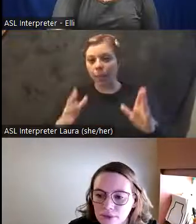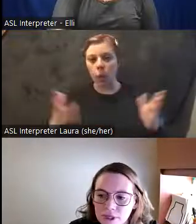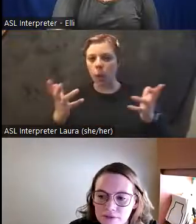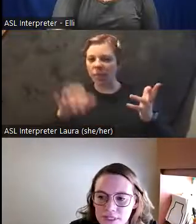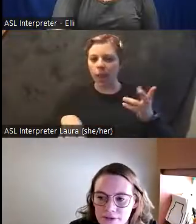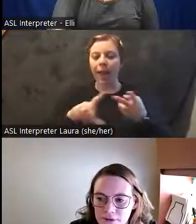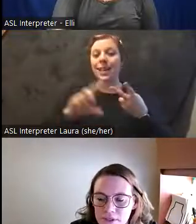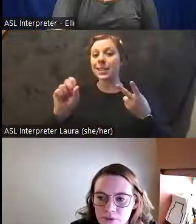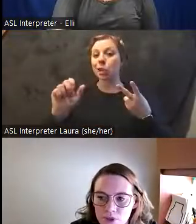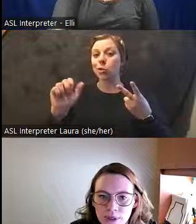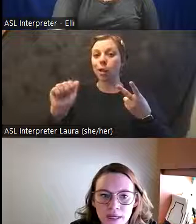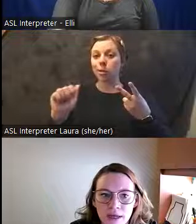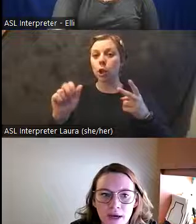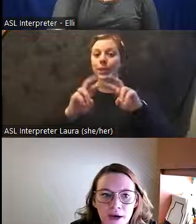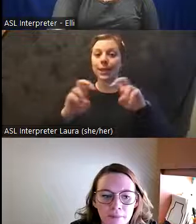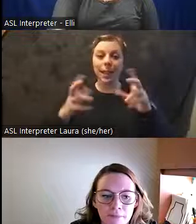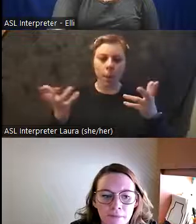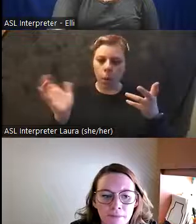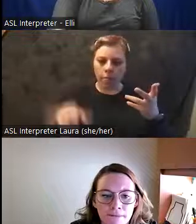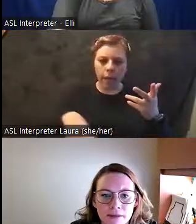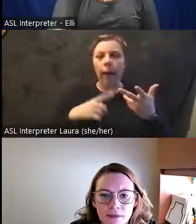a little bit of the difference between